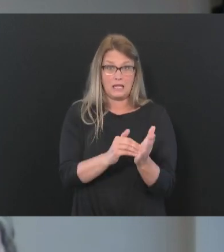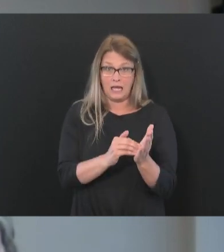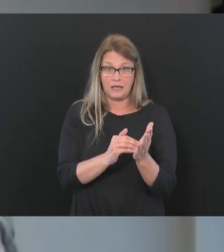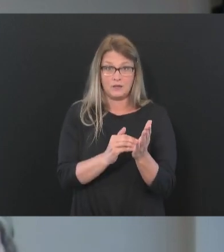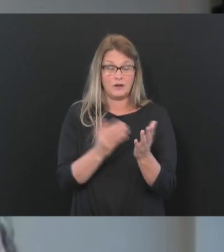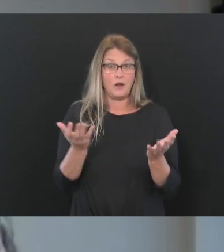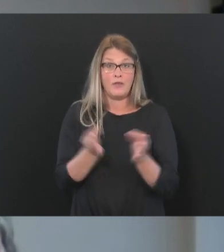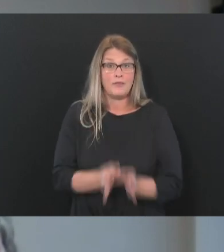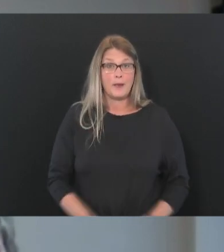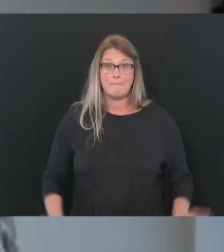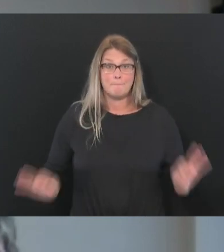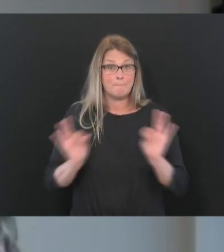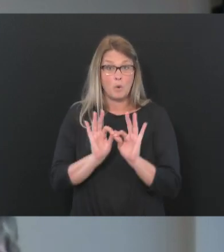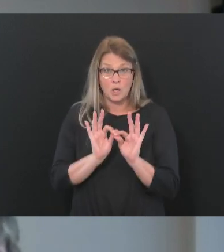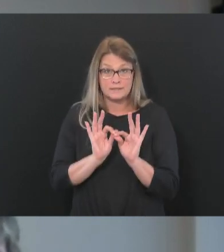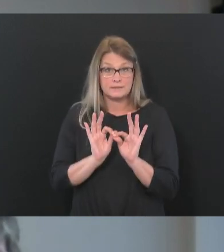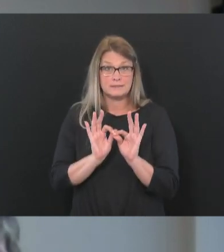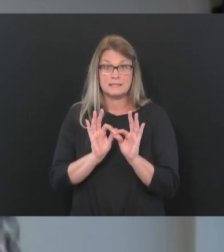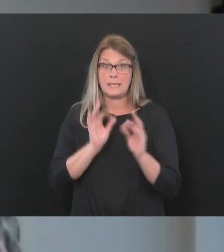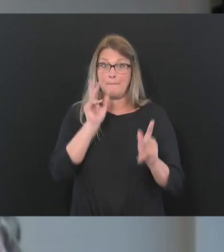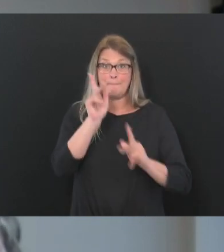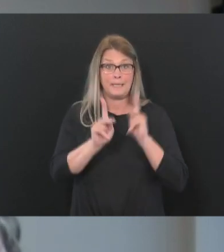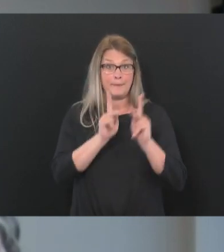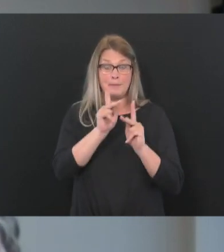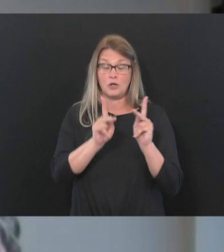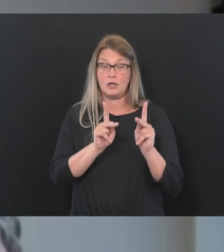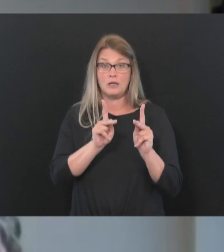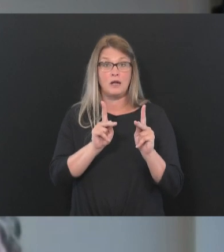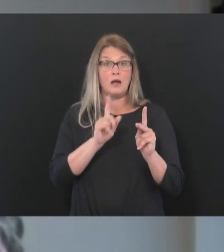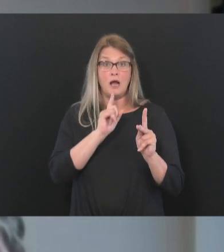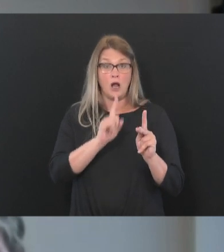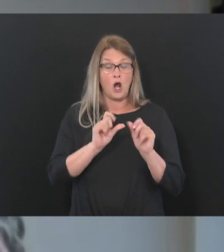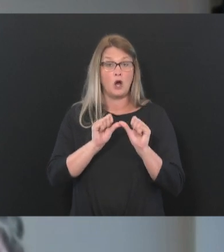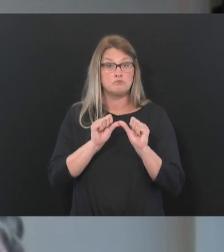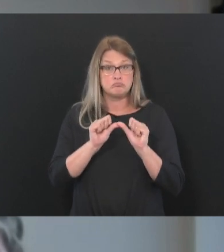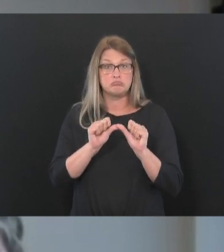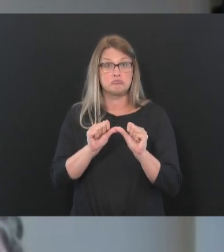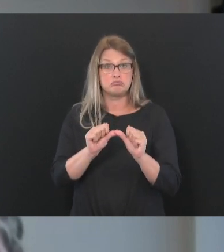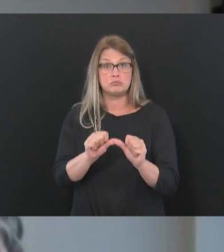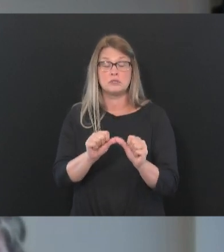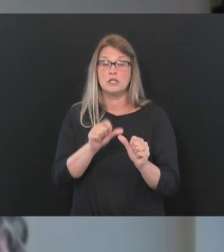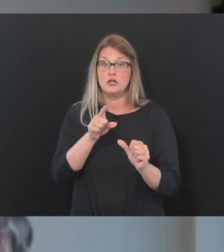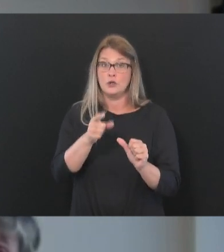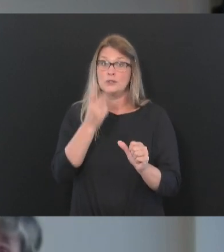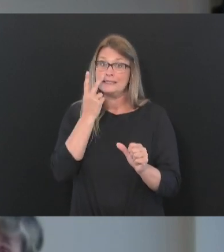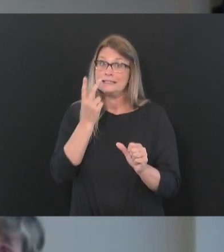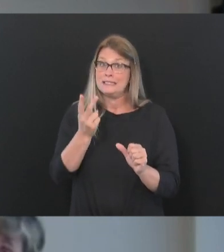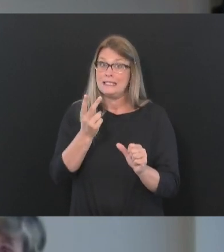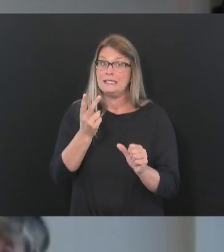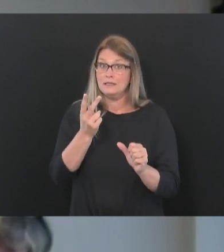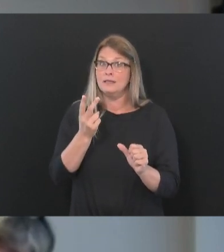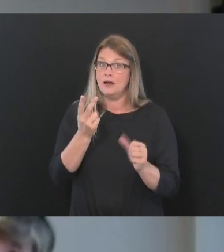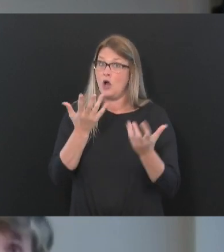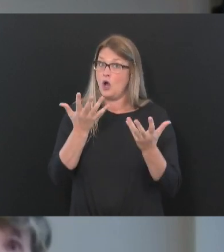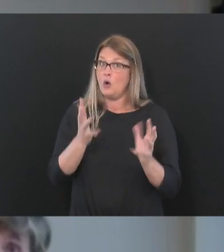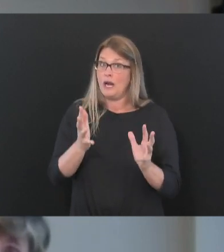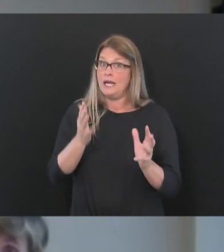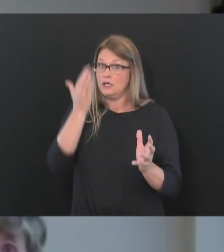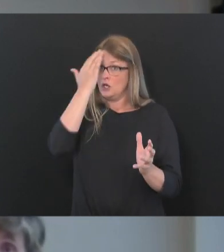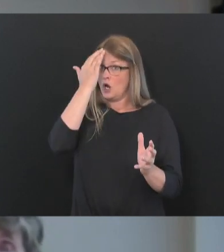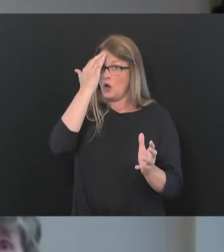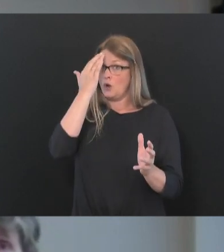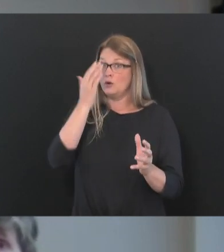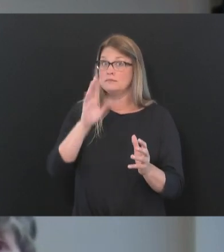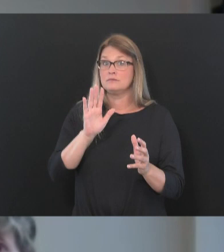of the measures that people are putting in place. As you heard, the projections are actually improving